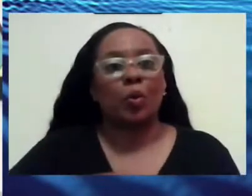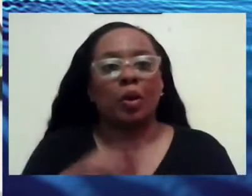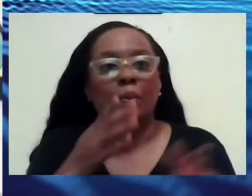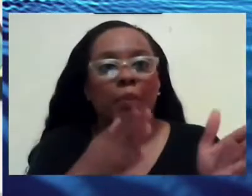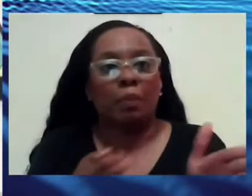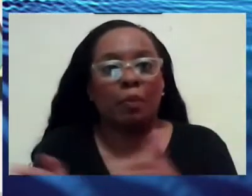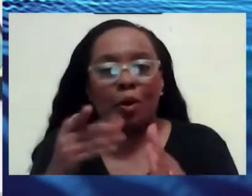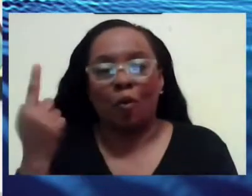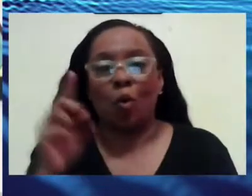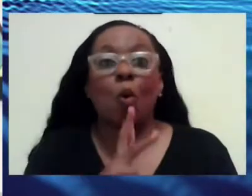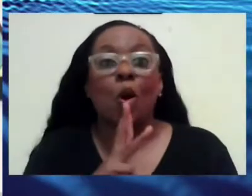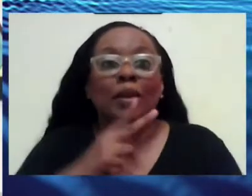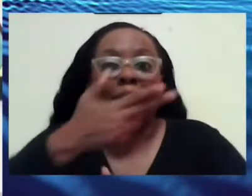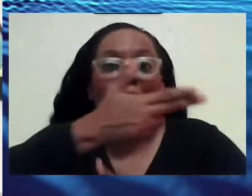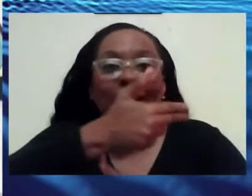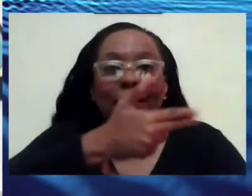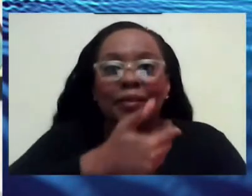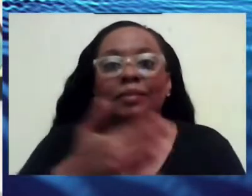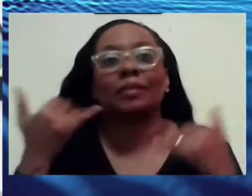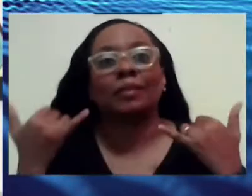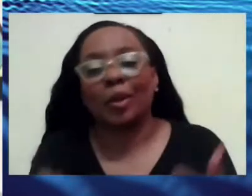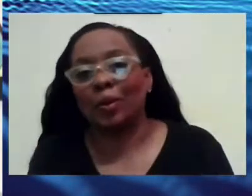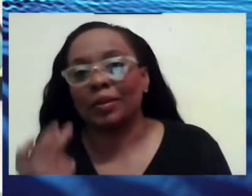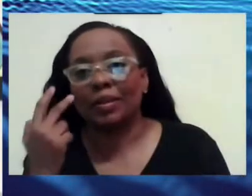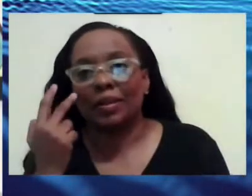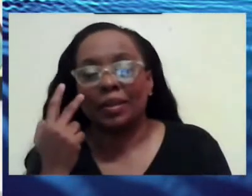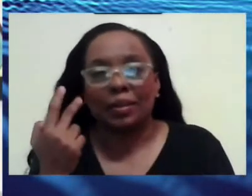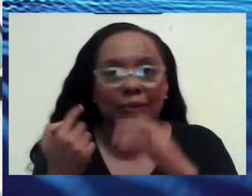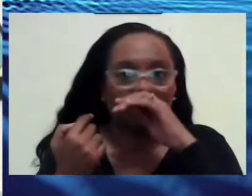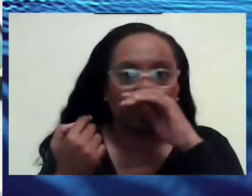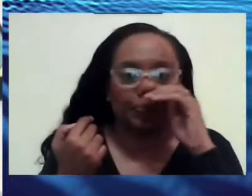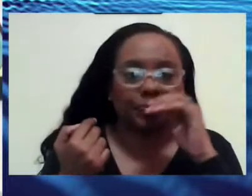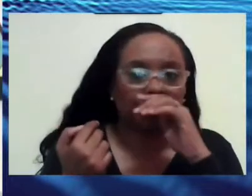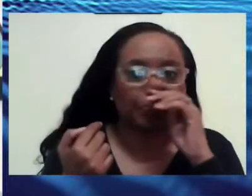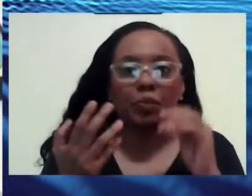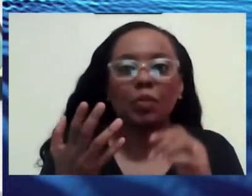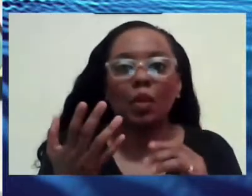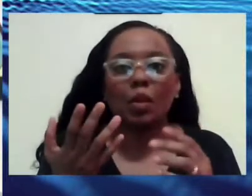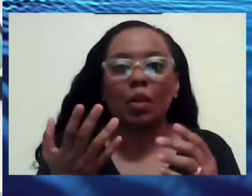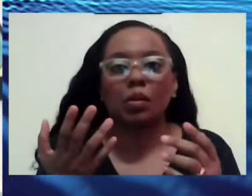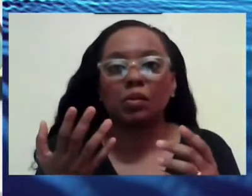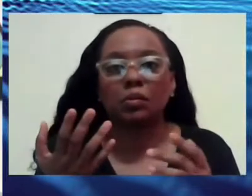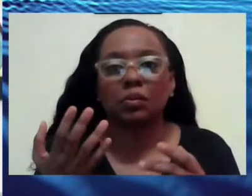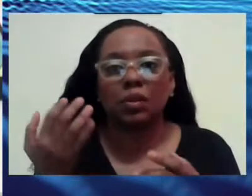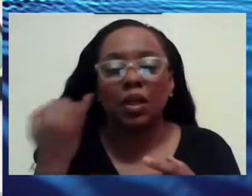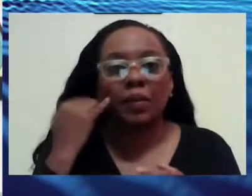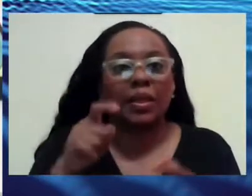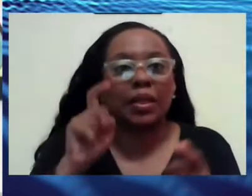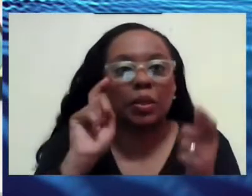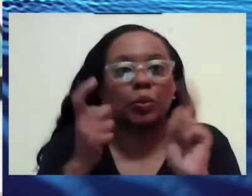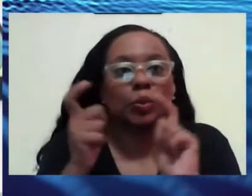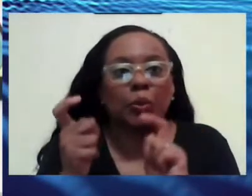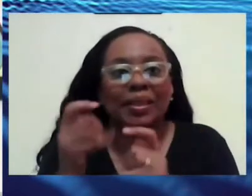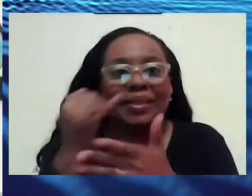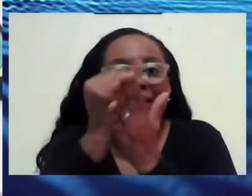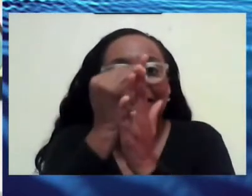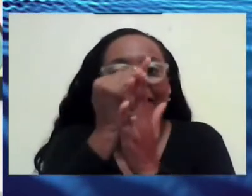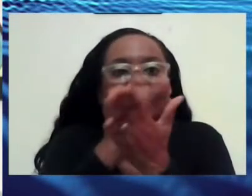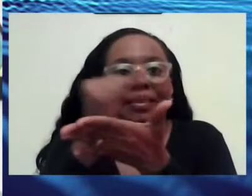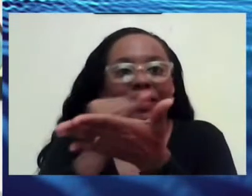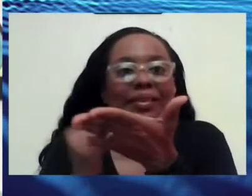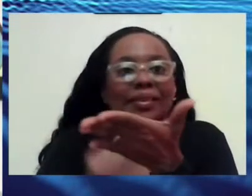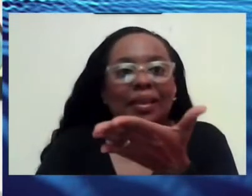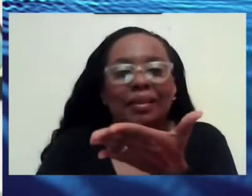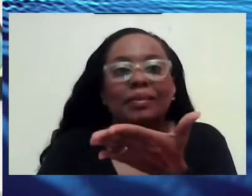have to look at things like breeze blocks, and should we start to phase out some of those things? Should we start to redesign schools in a different way